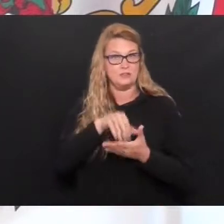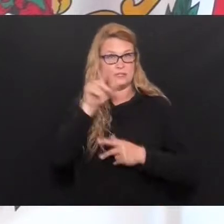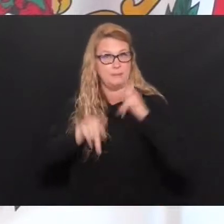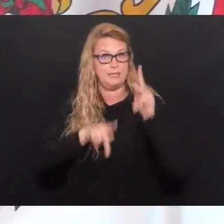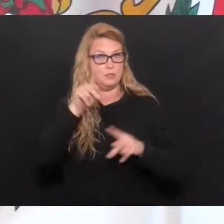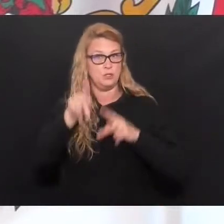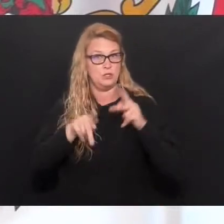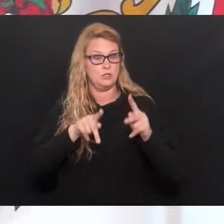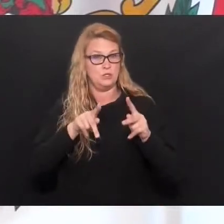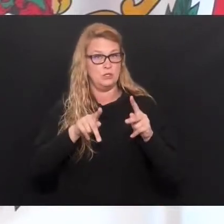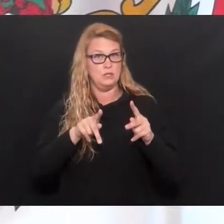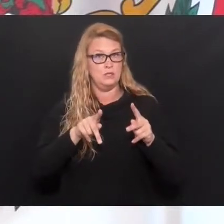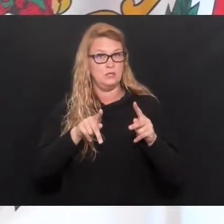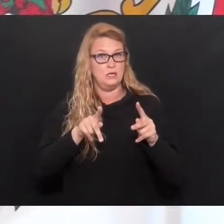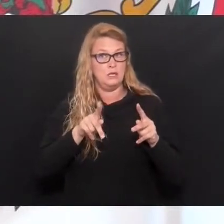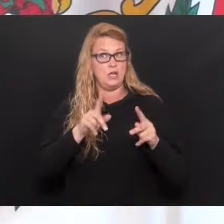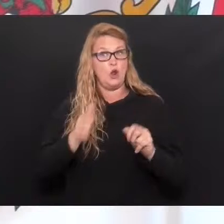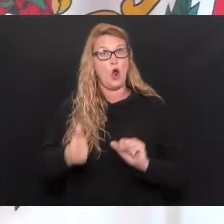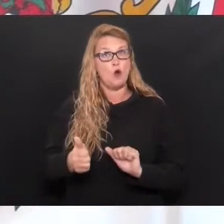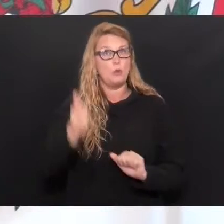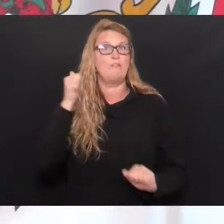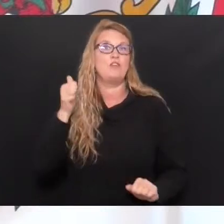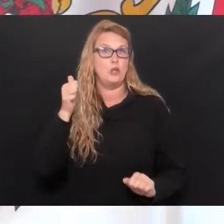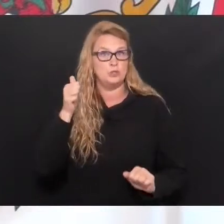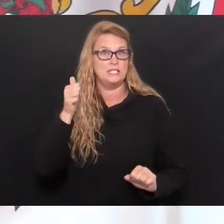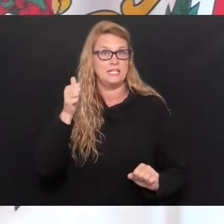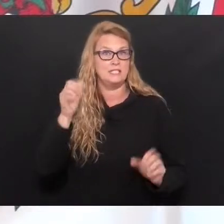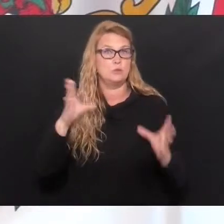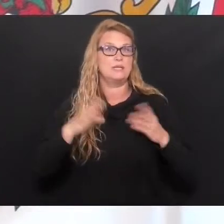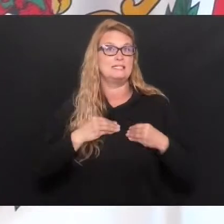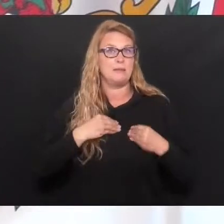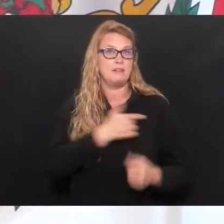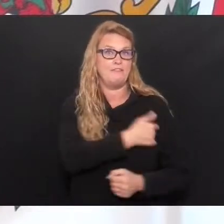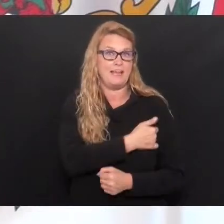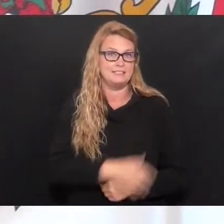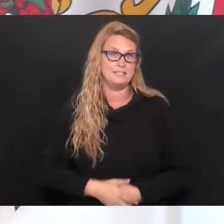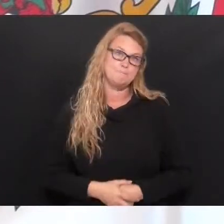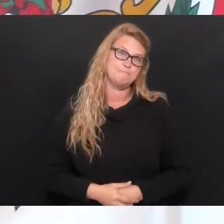588,000 people are refusing to take the vaccine.